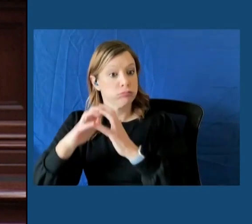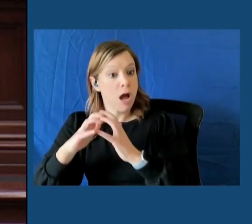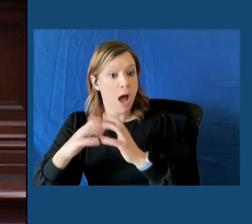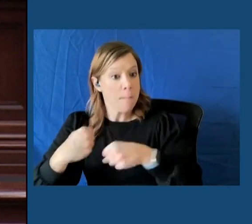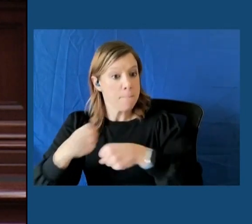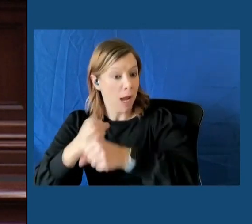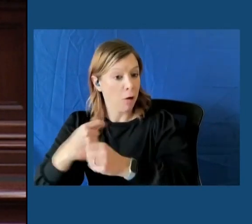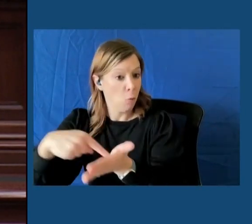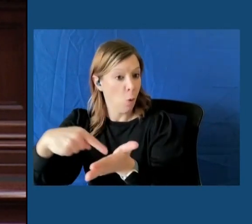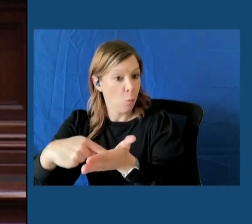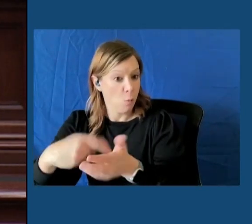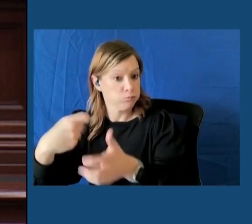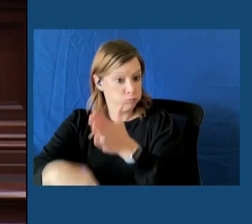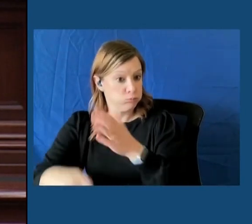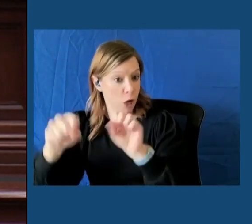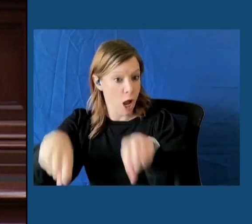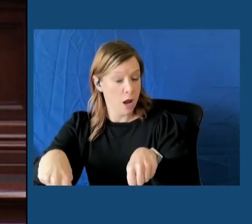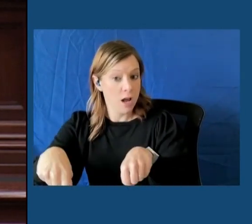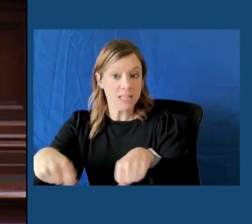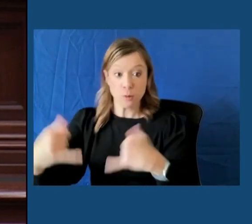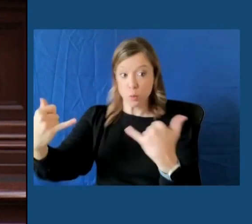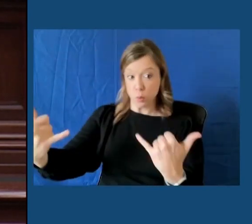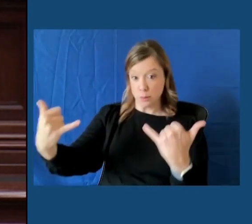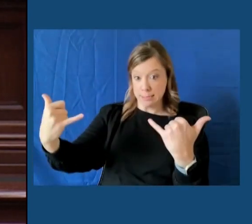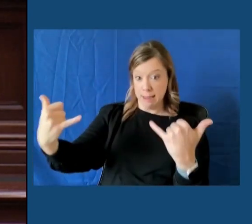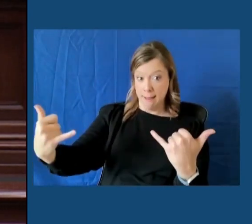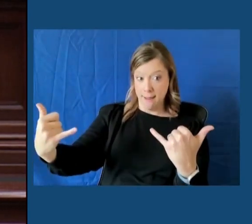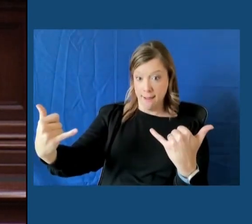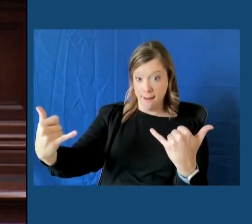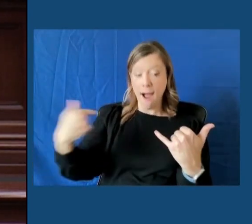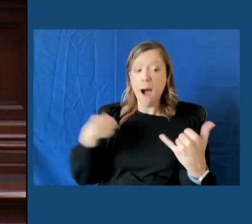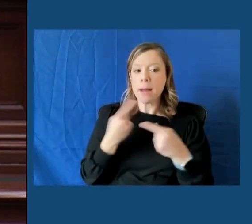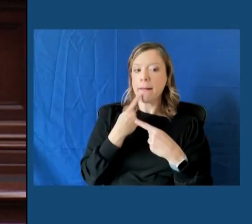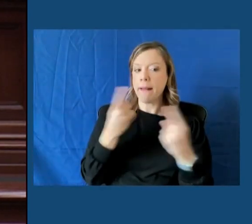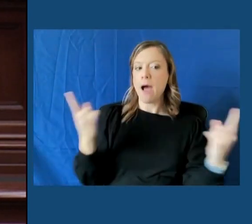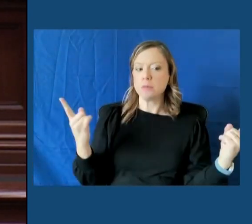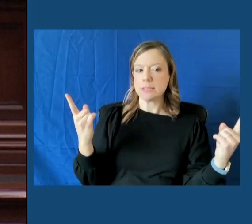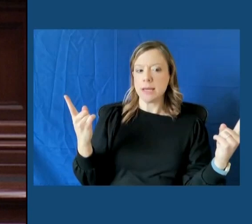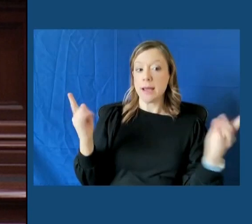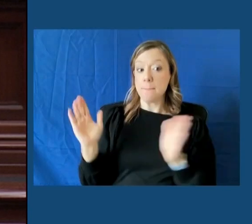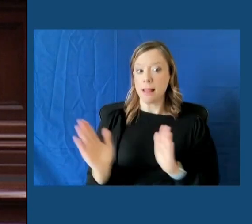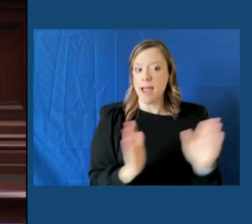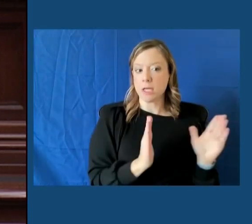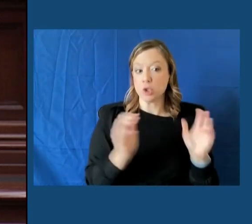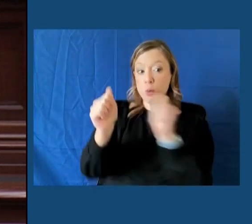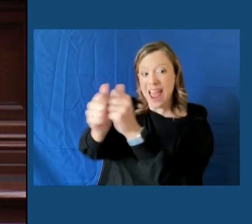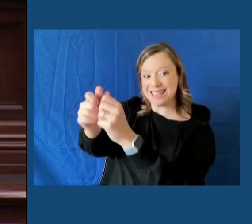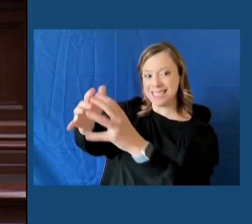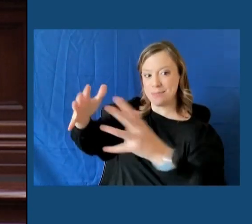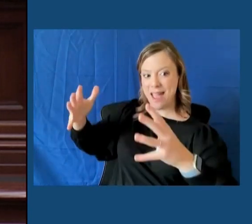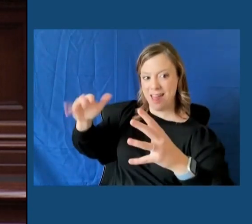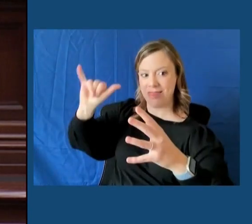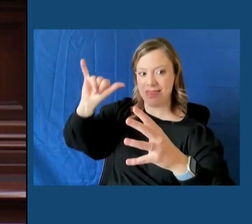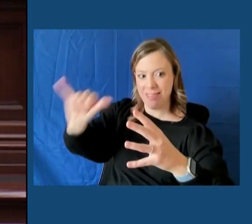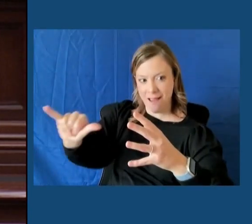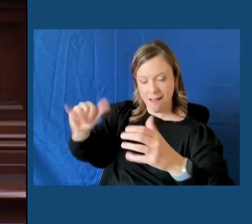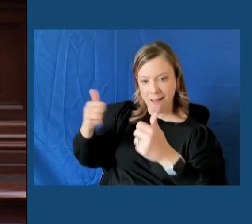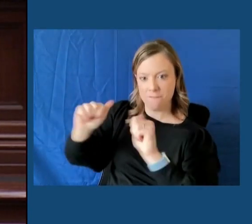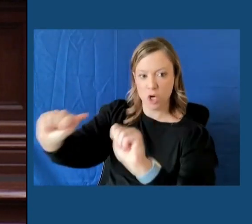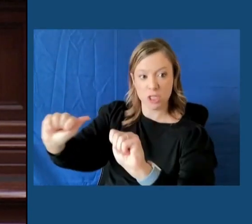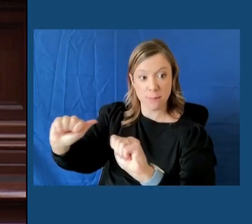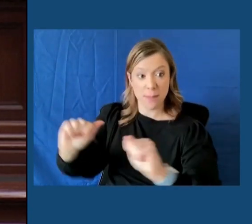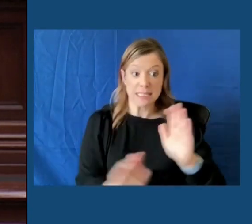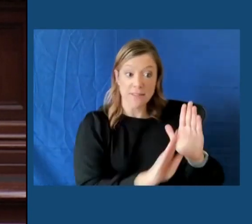Today, I'm announcing a plan to expand on those efforts by developing on sites that are owned by